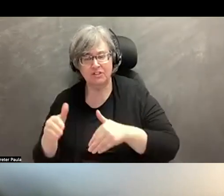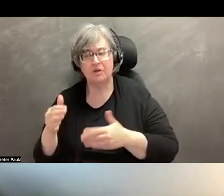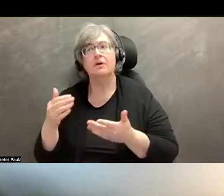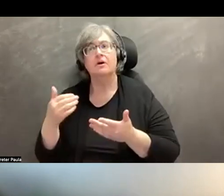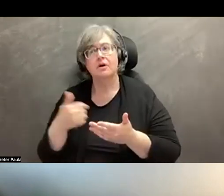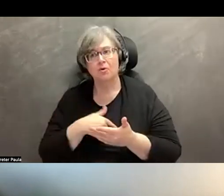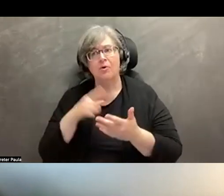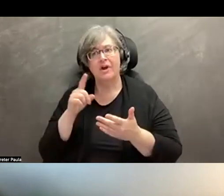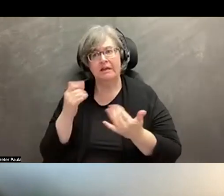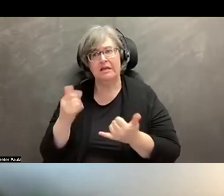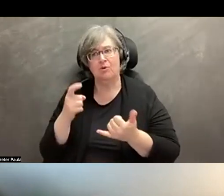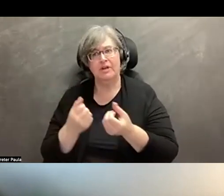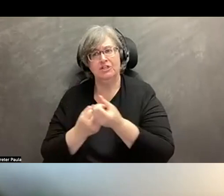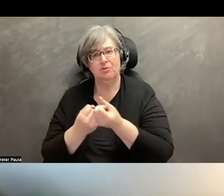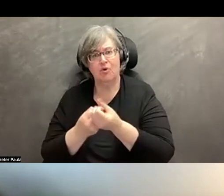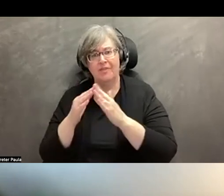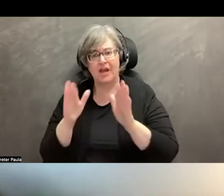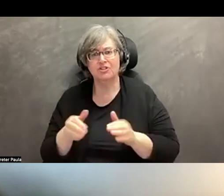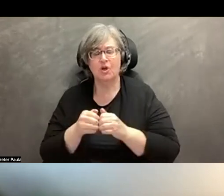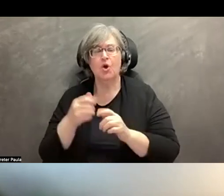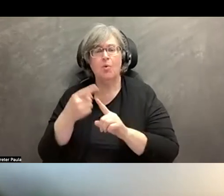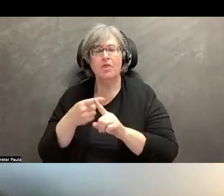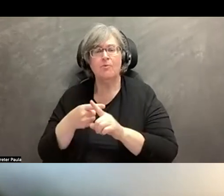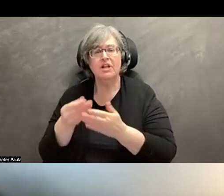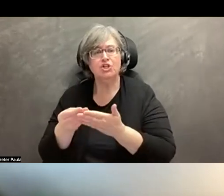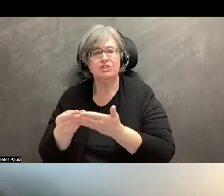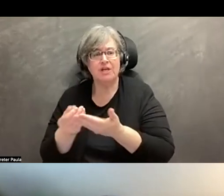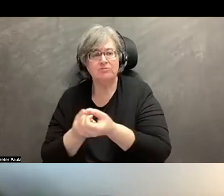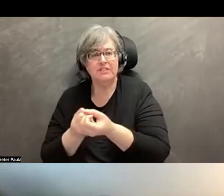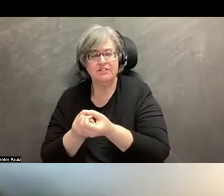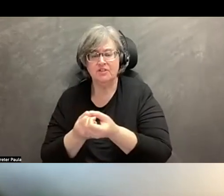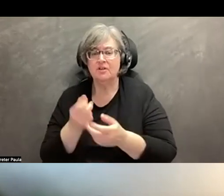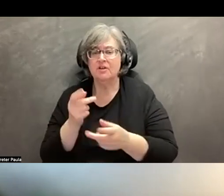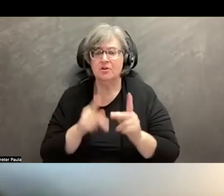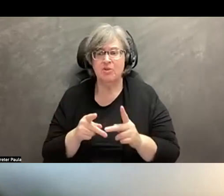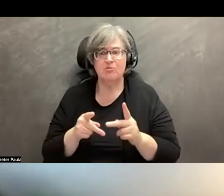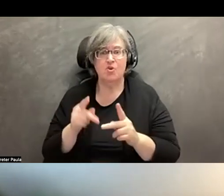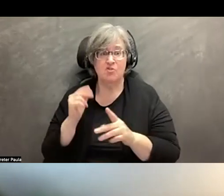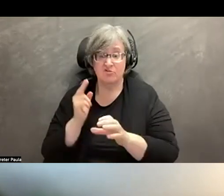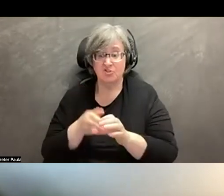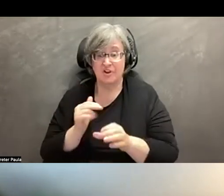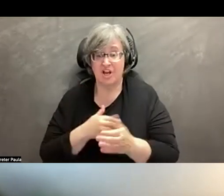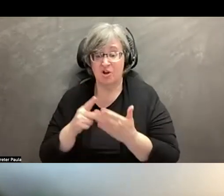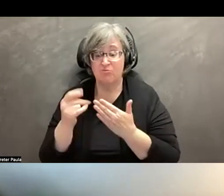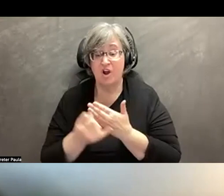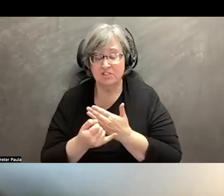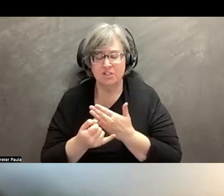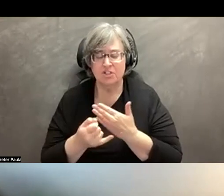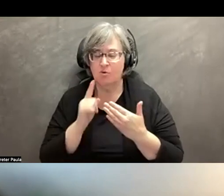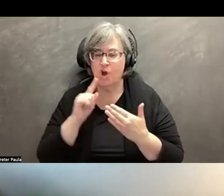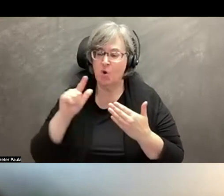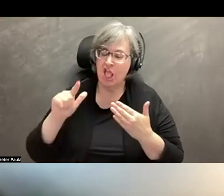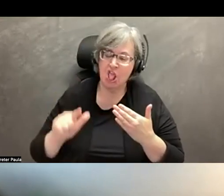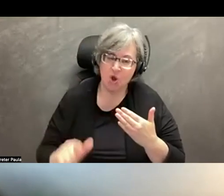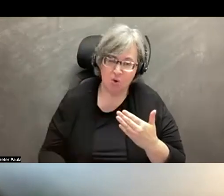the housing with rental subsidies? Because people coming into our projects were very, very low income. So I think that those are pieces